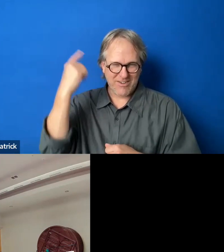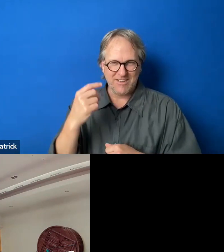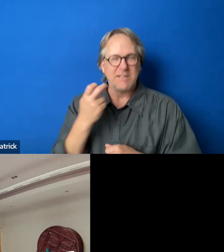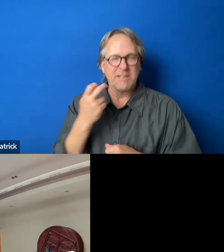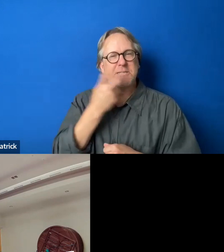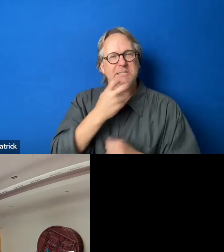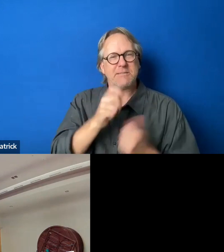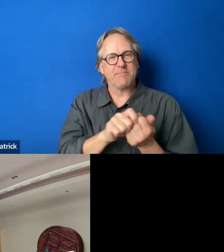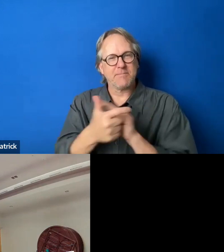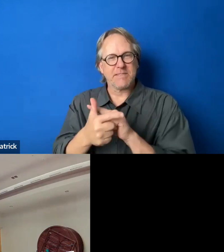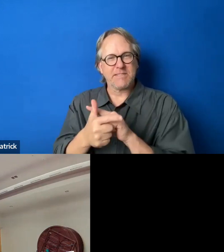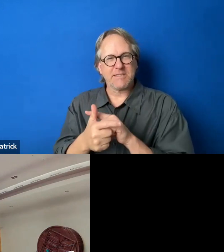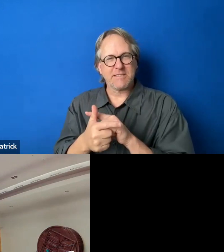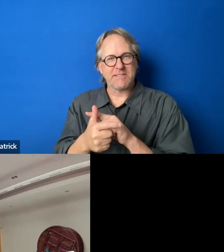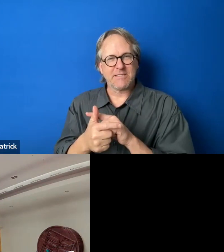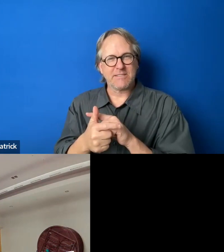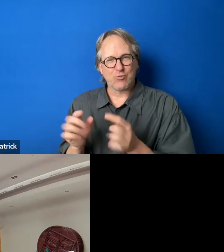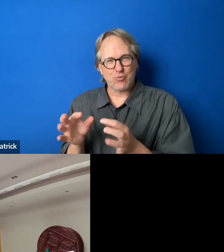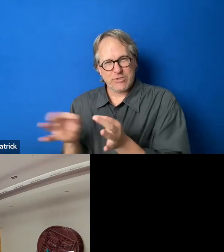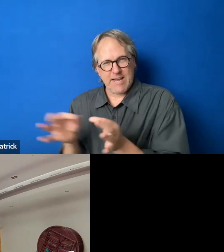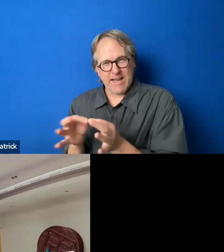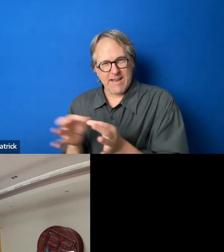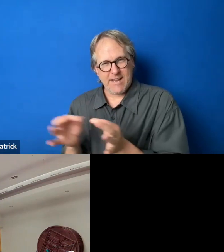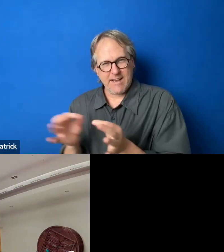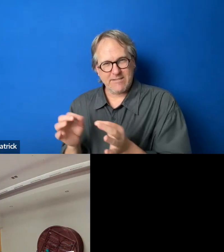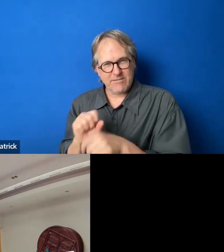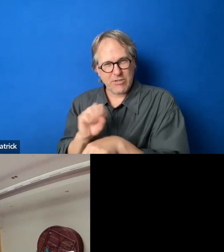speech-to-text dictation software,